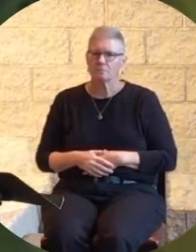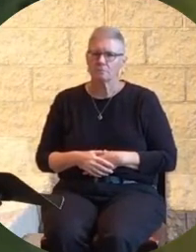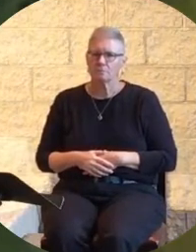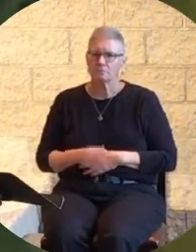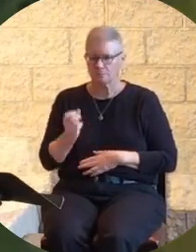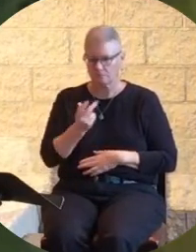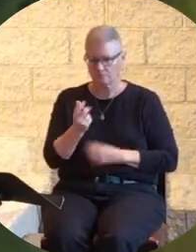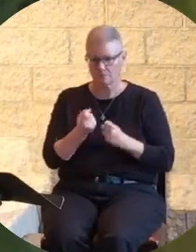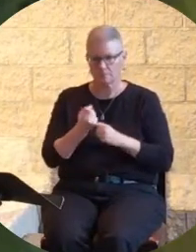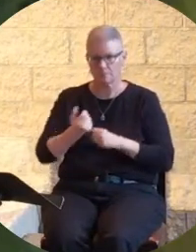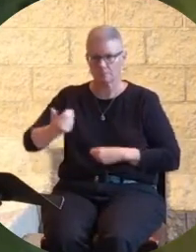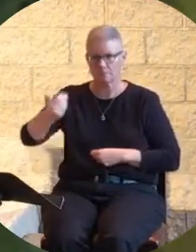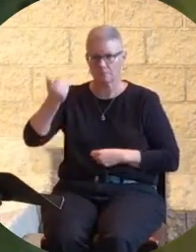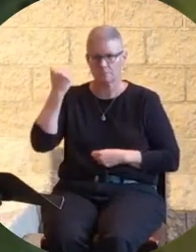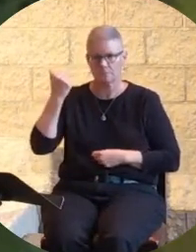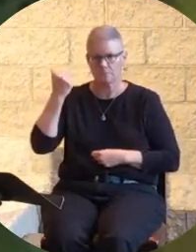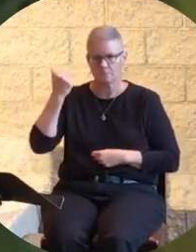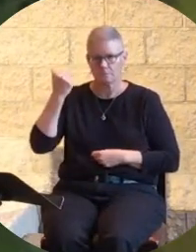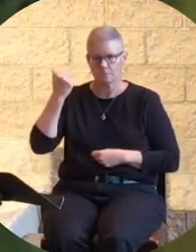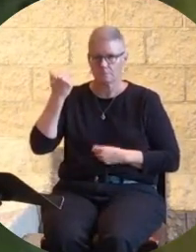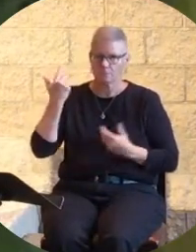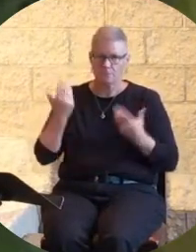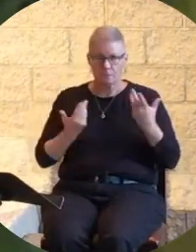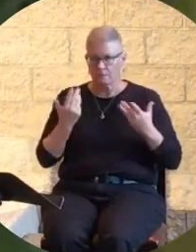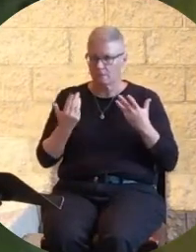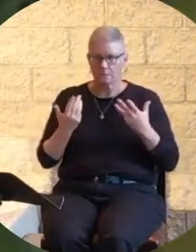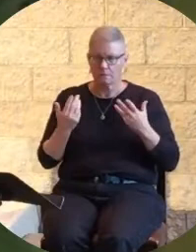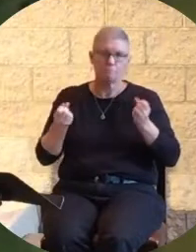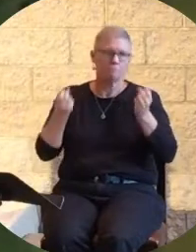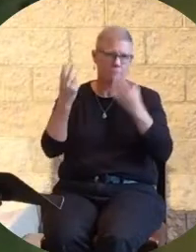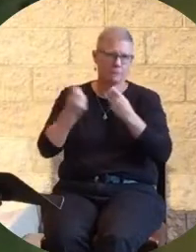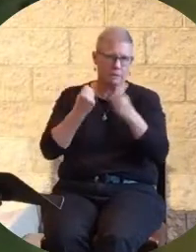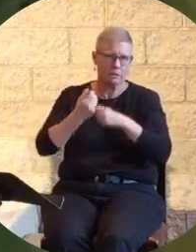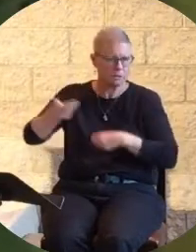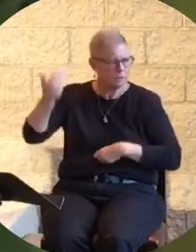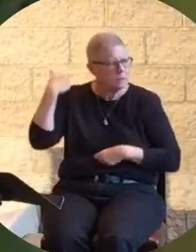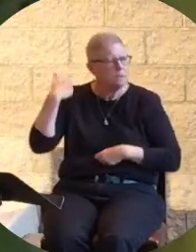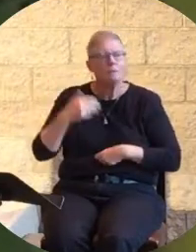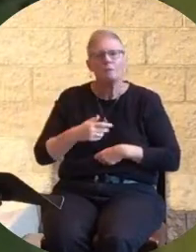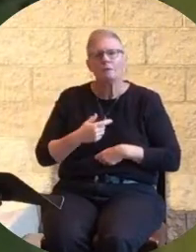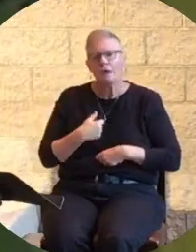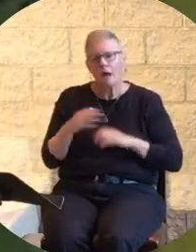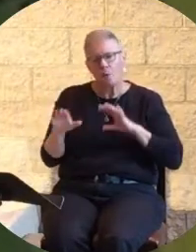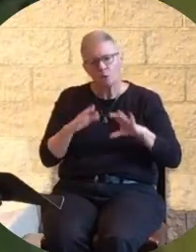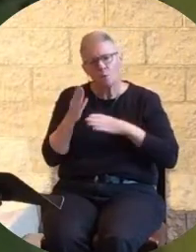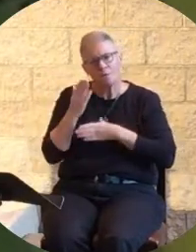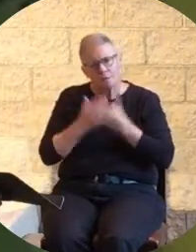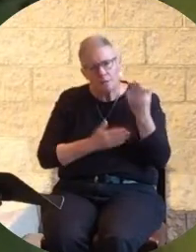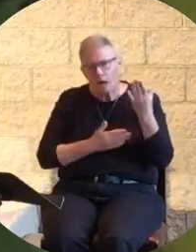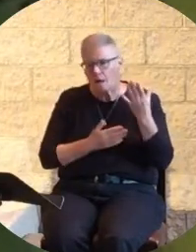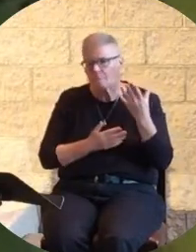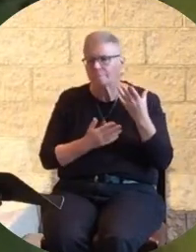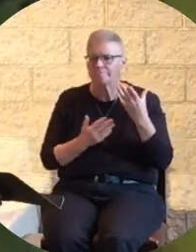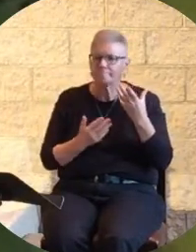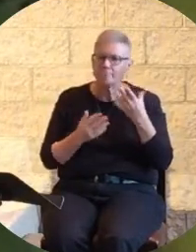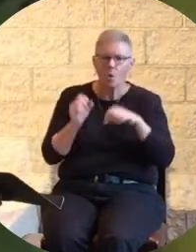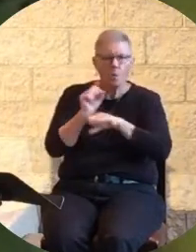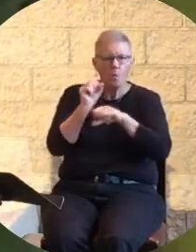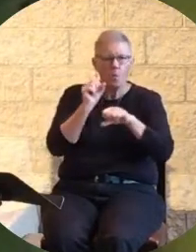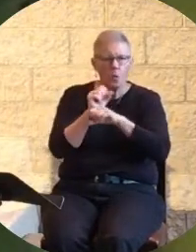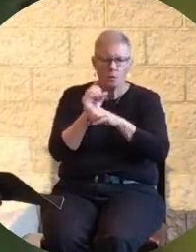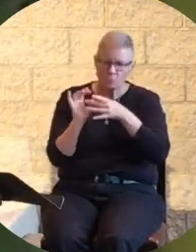Several years ago now, more years than I'd like to count, in doing some Season for Nonviolence work, I came across an